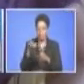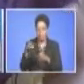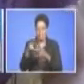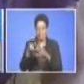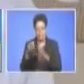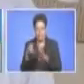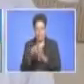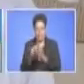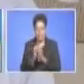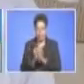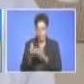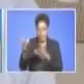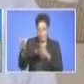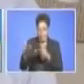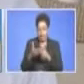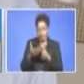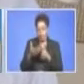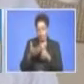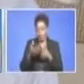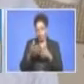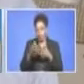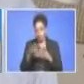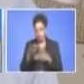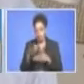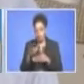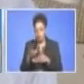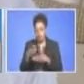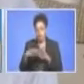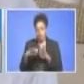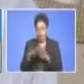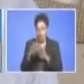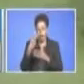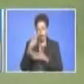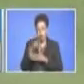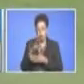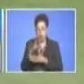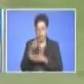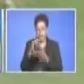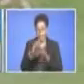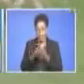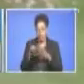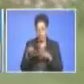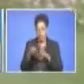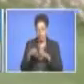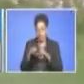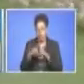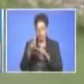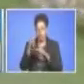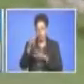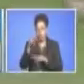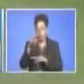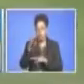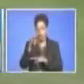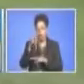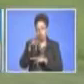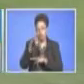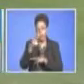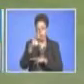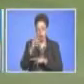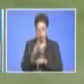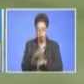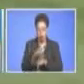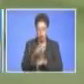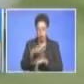Neighborhood Crime Watch and Development Association, Sydney Saunders, believes has led to Tropical Gardens being one of the safer neighborhoods on